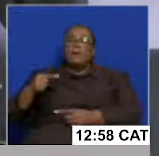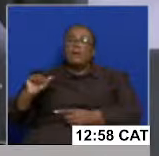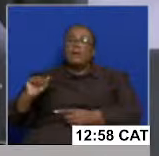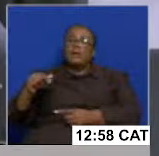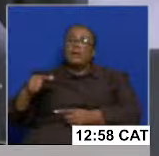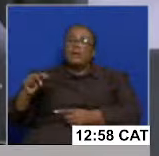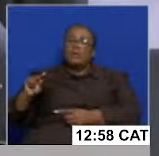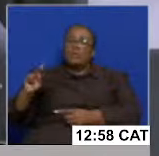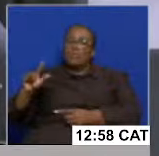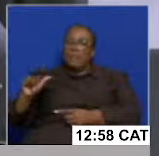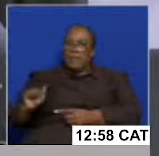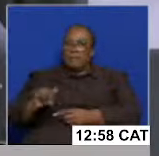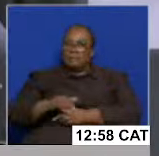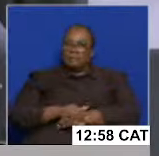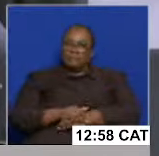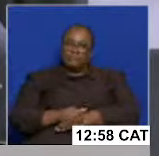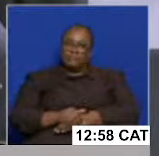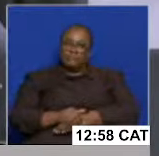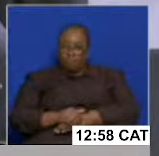Not so?